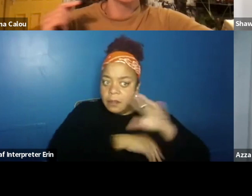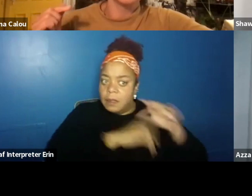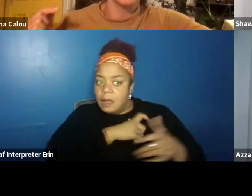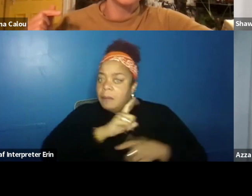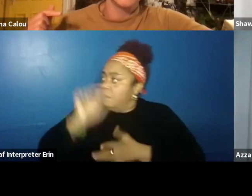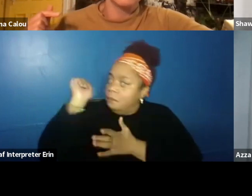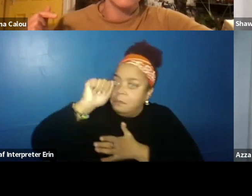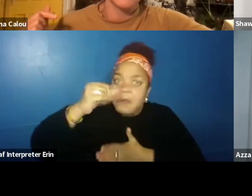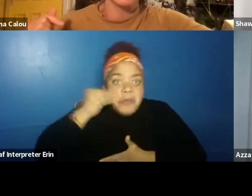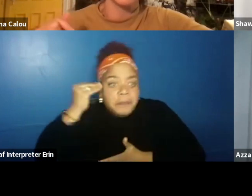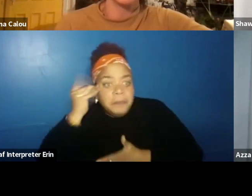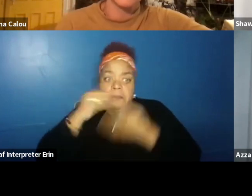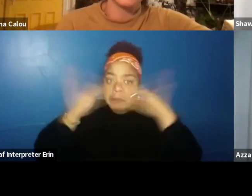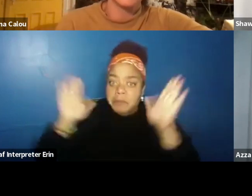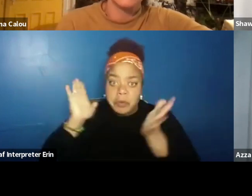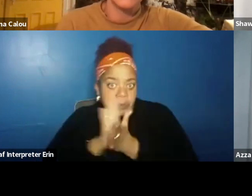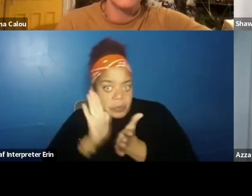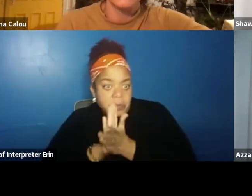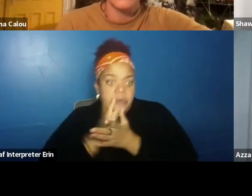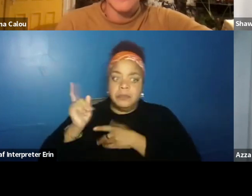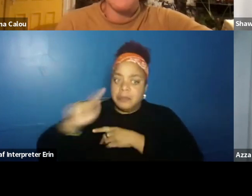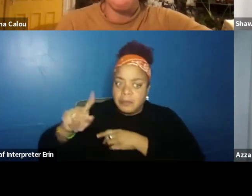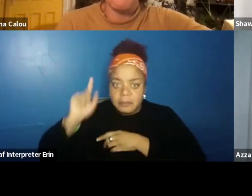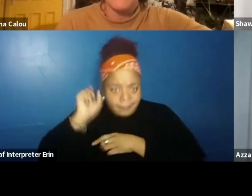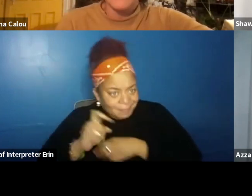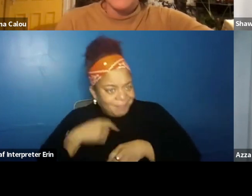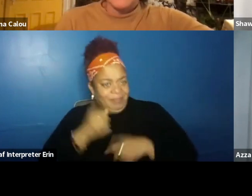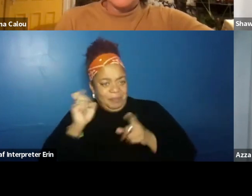is, unless you figure out where they are without them telling you, right?